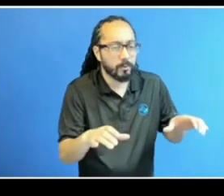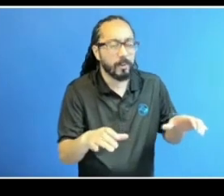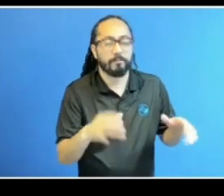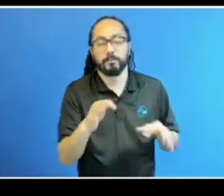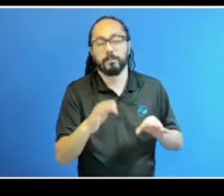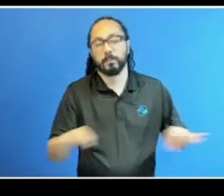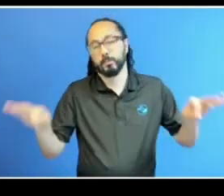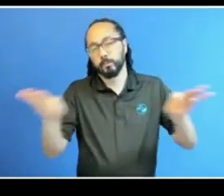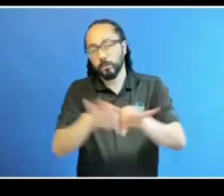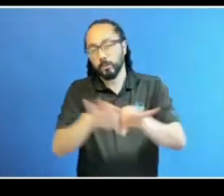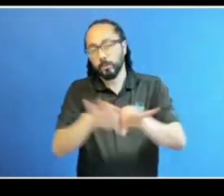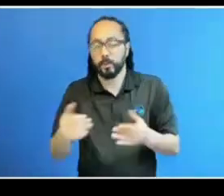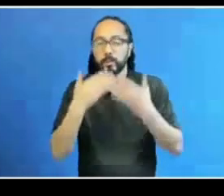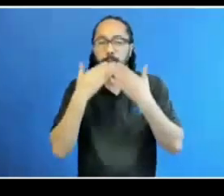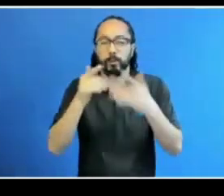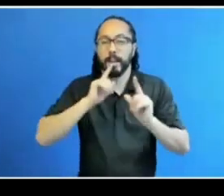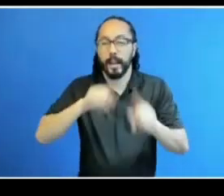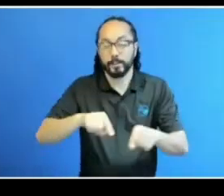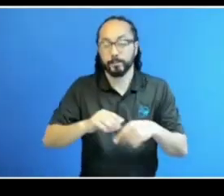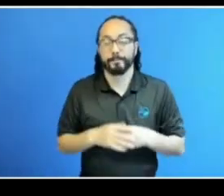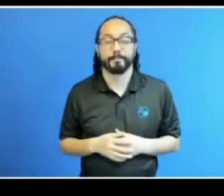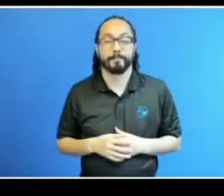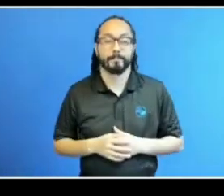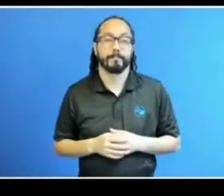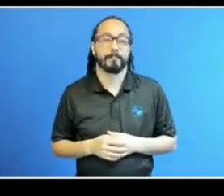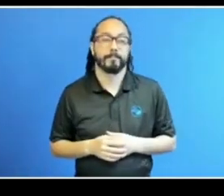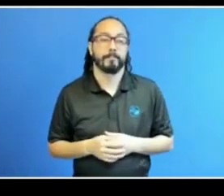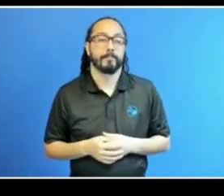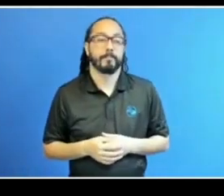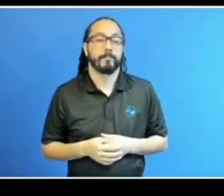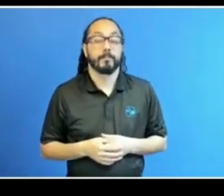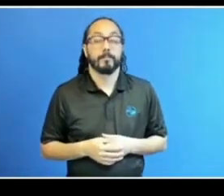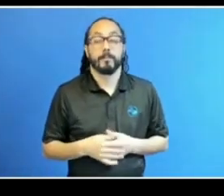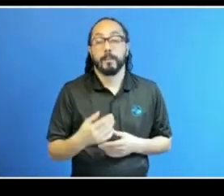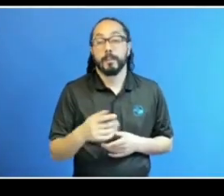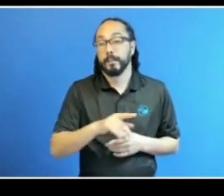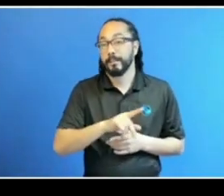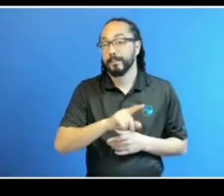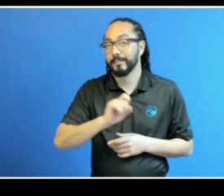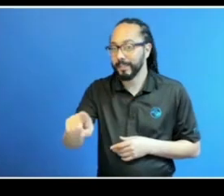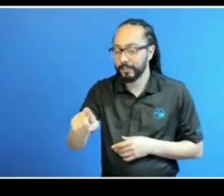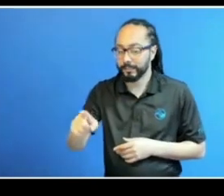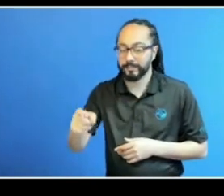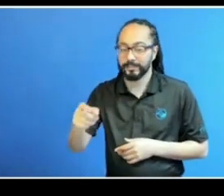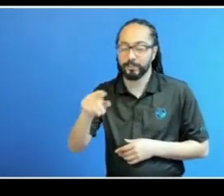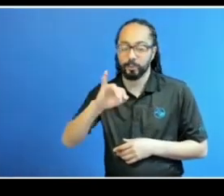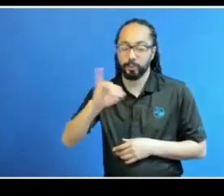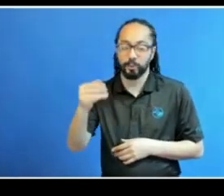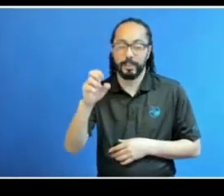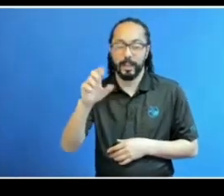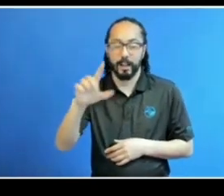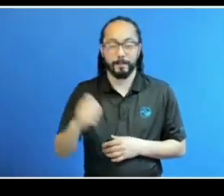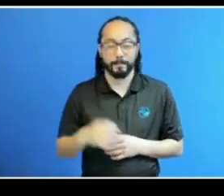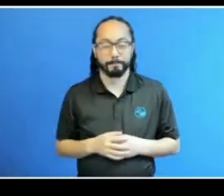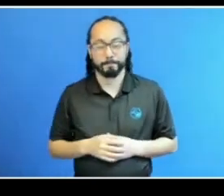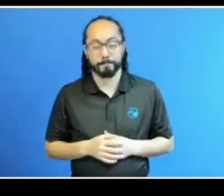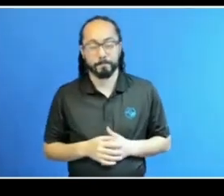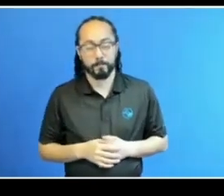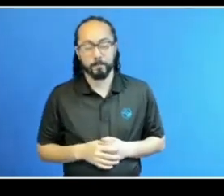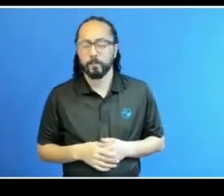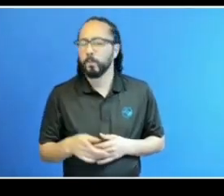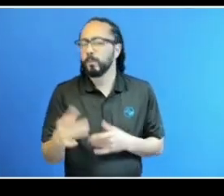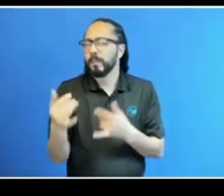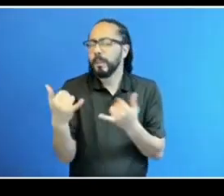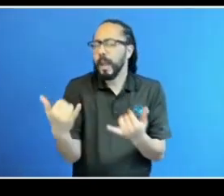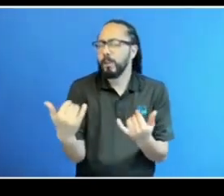very good answer. My next one is for you, Janelle. What are you working on right now? Is there any